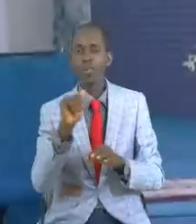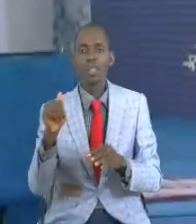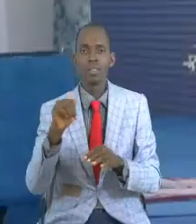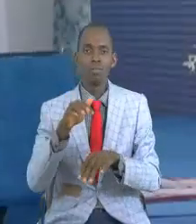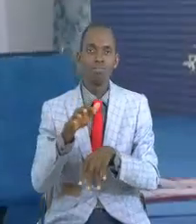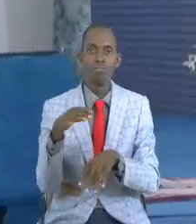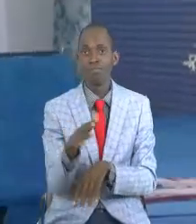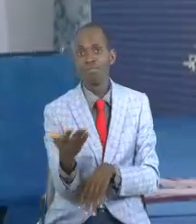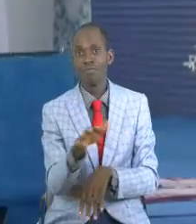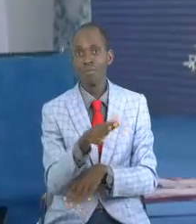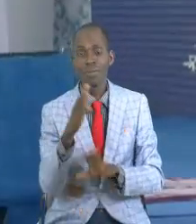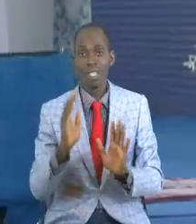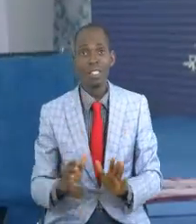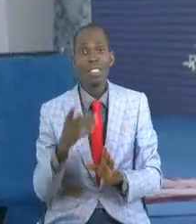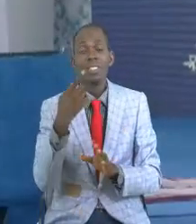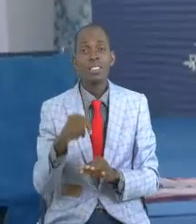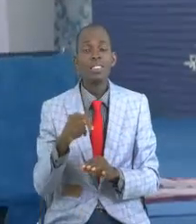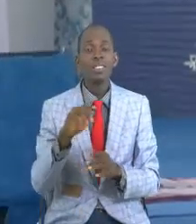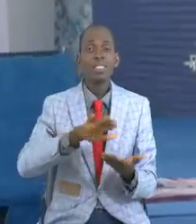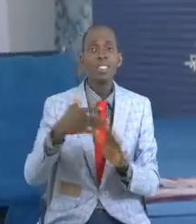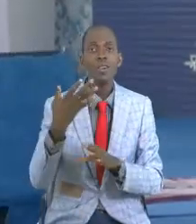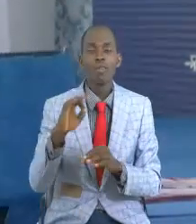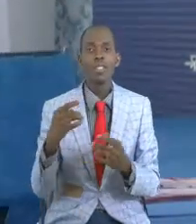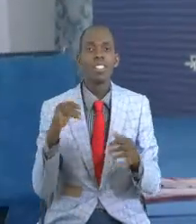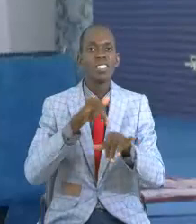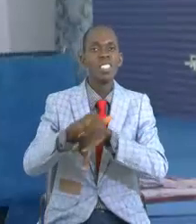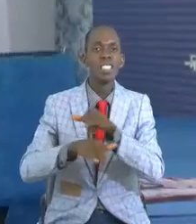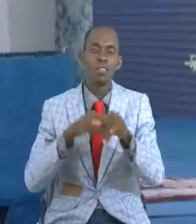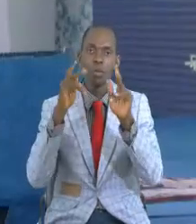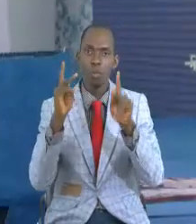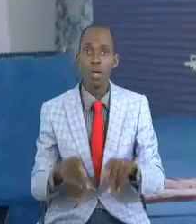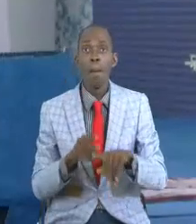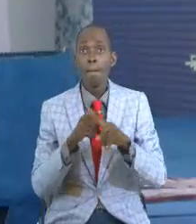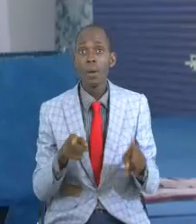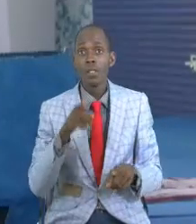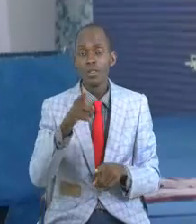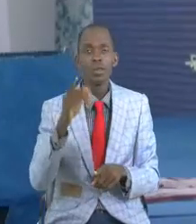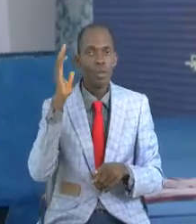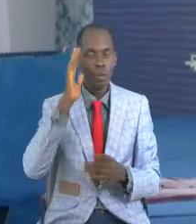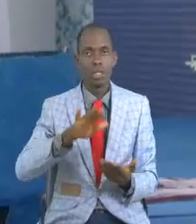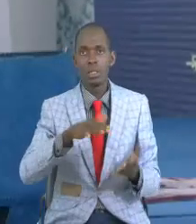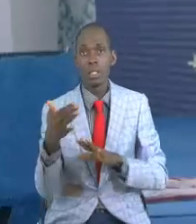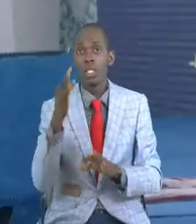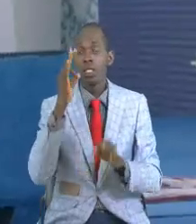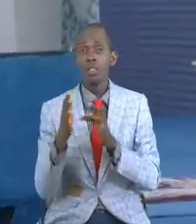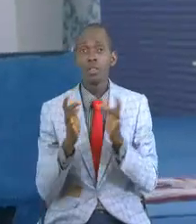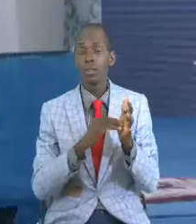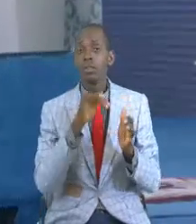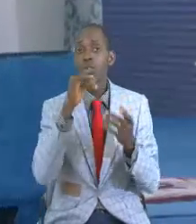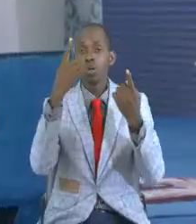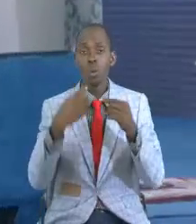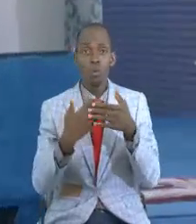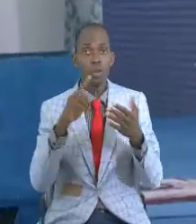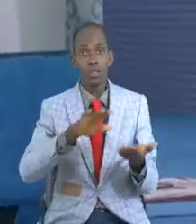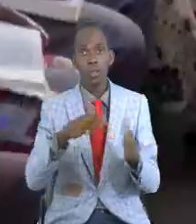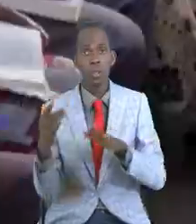death of a sinful person but you'll die if jesus does not come before you die you die